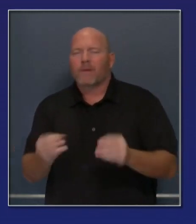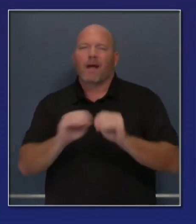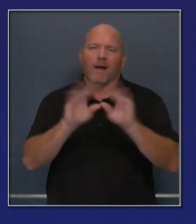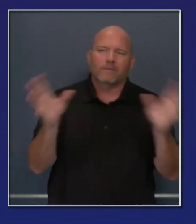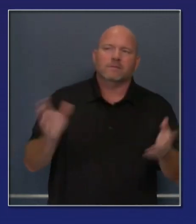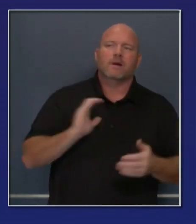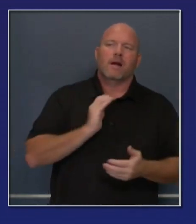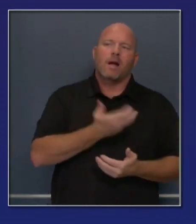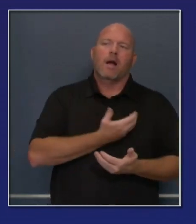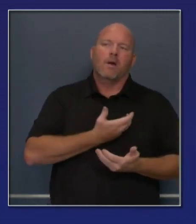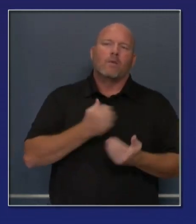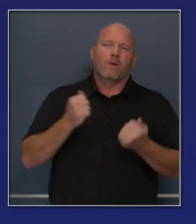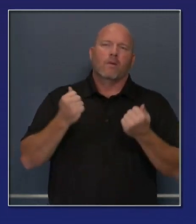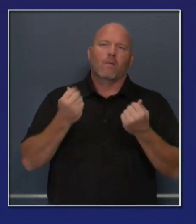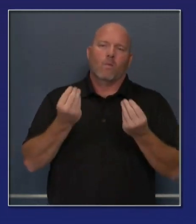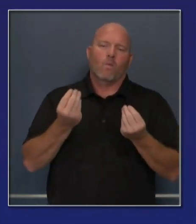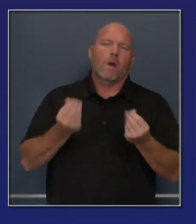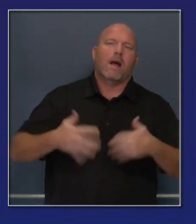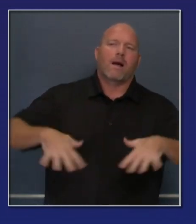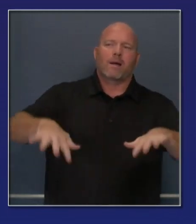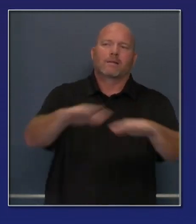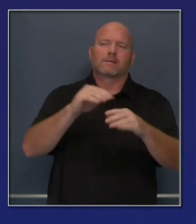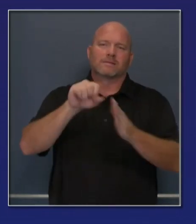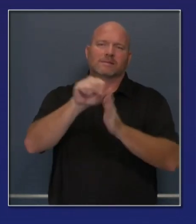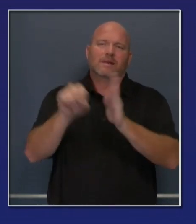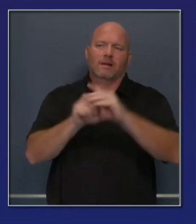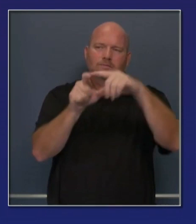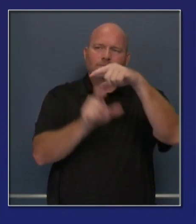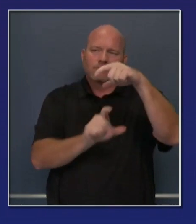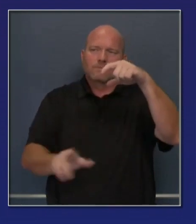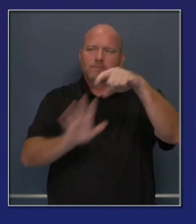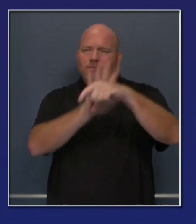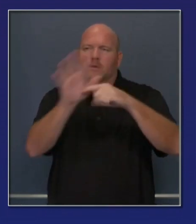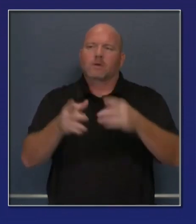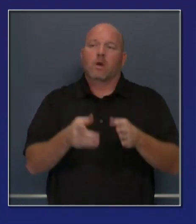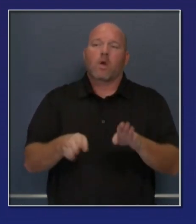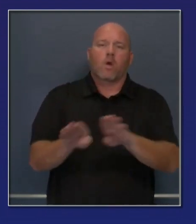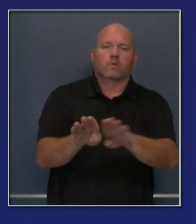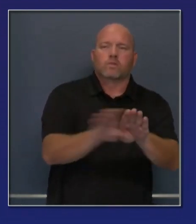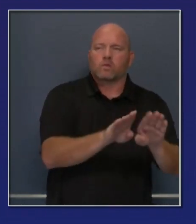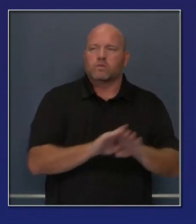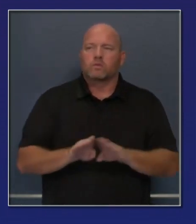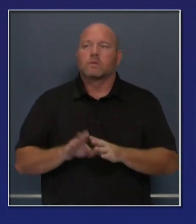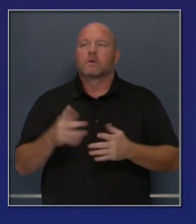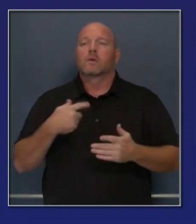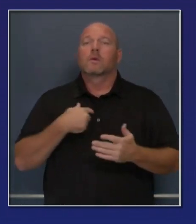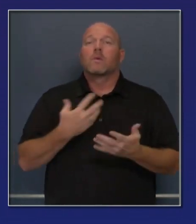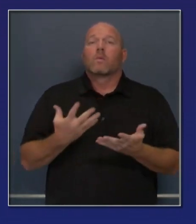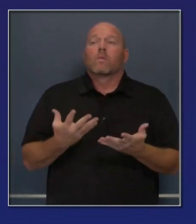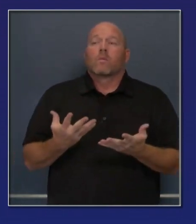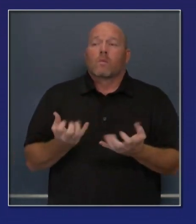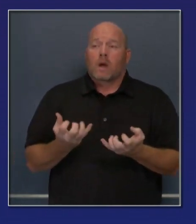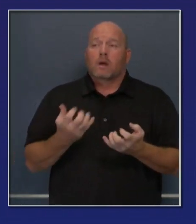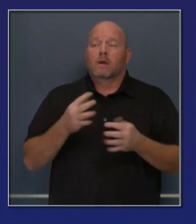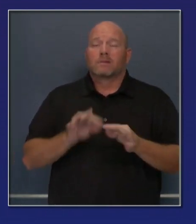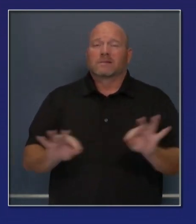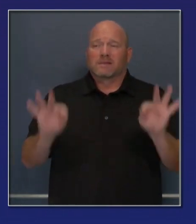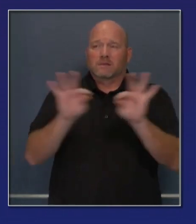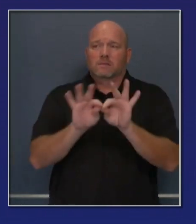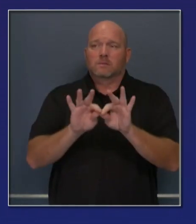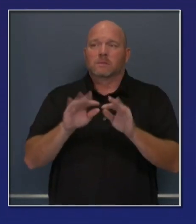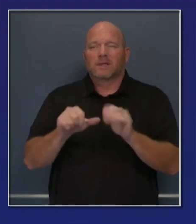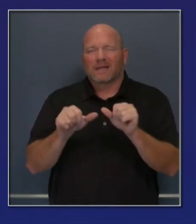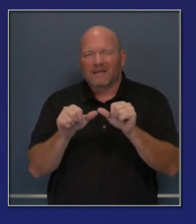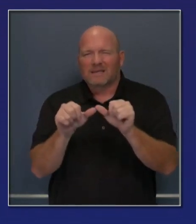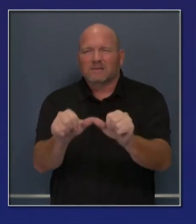wild lands in this state. Accordingly, in closing, I just want to remind all of you the imperative of continuing to